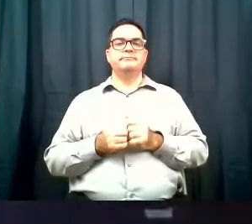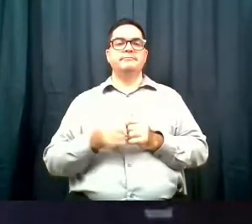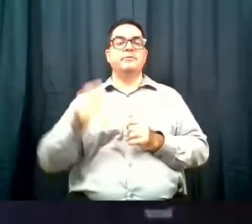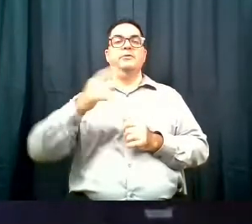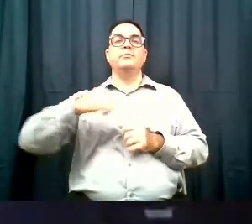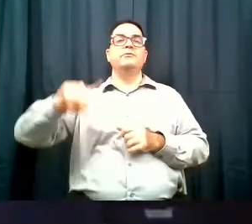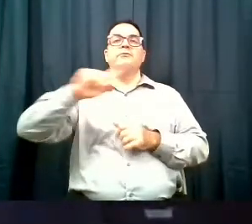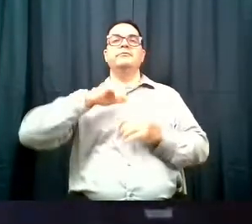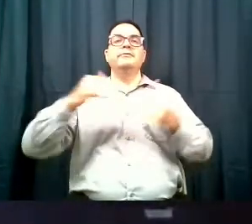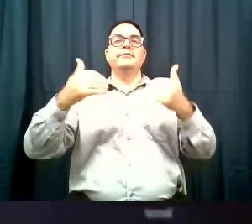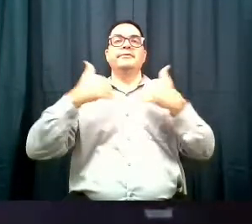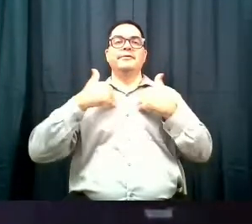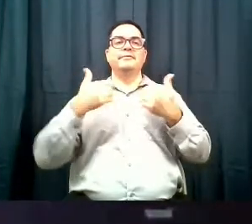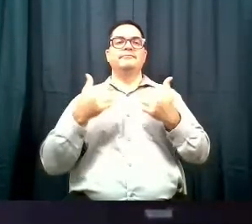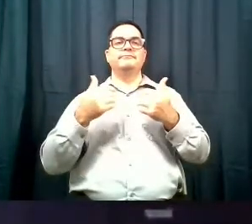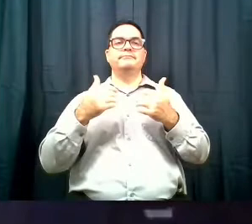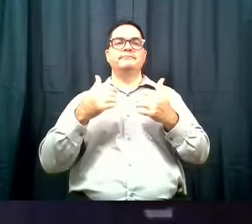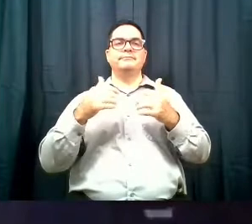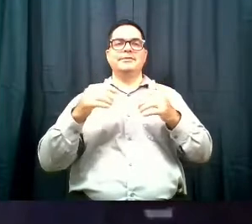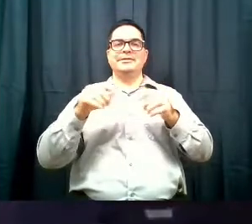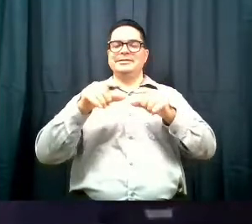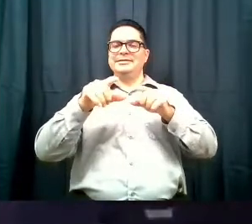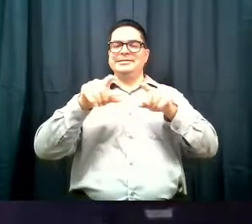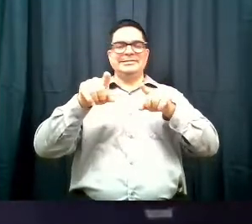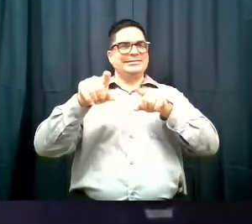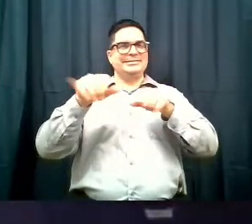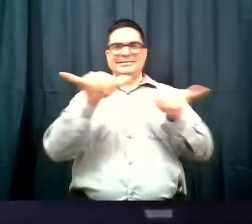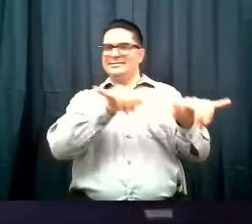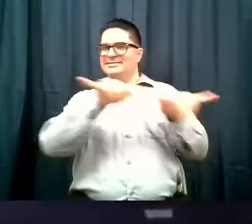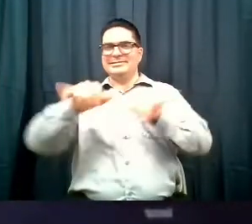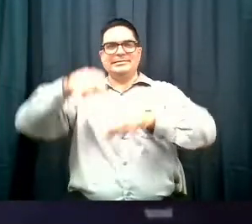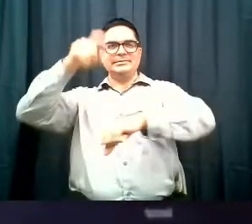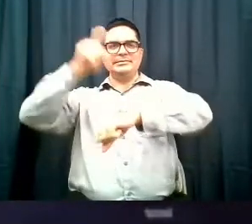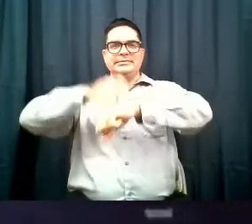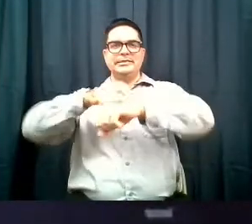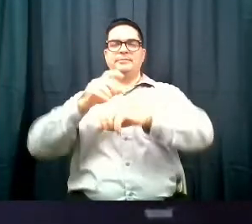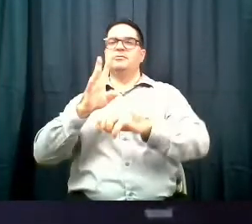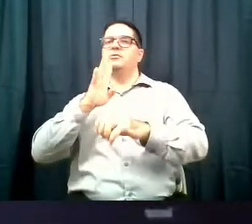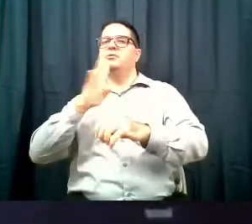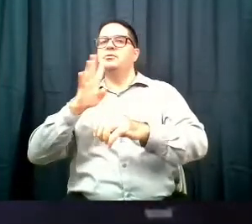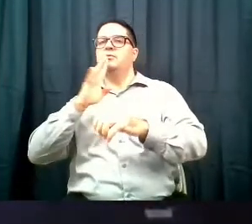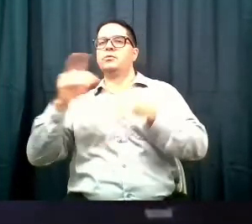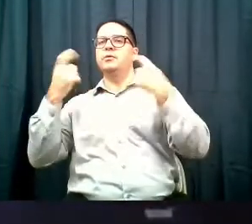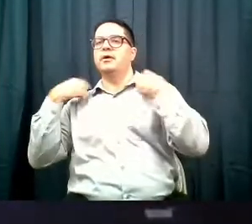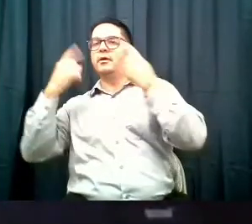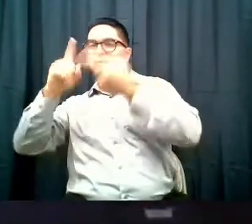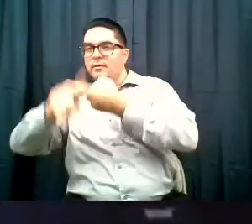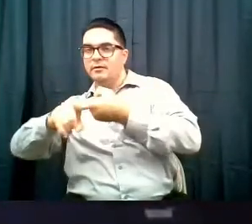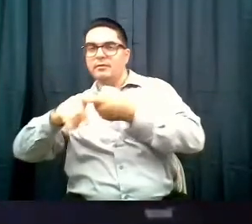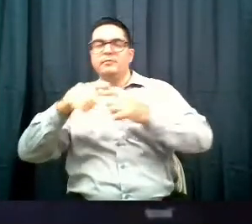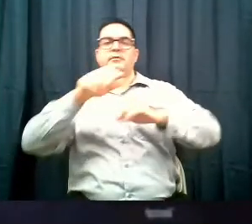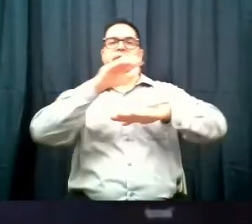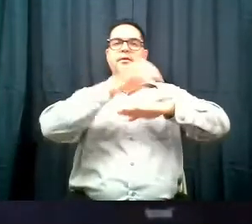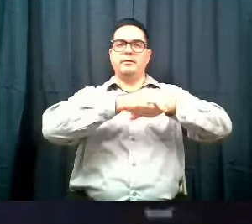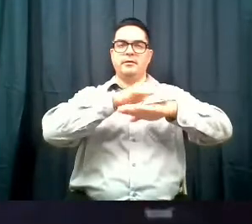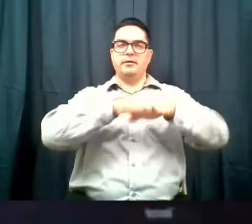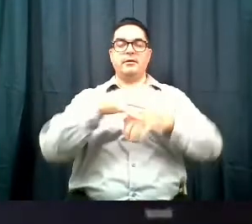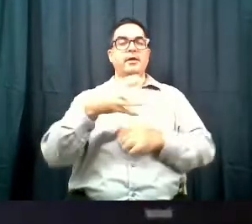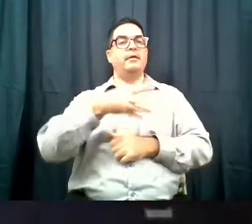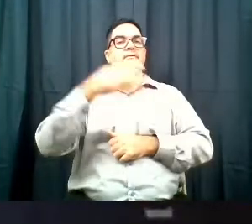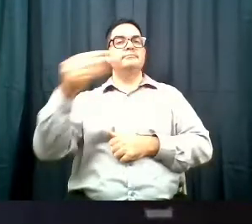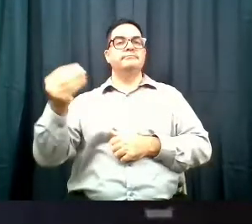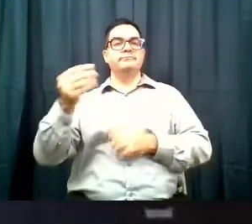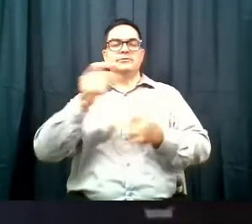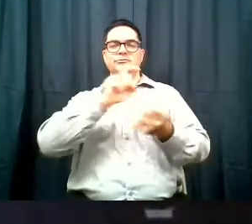simultaneous webcast of the meeting in Spanish, and it will also be translated in